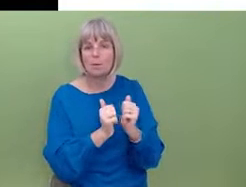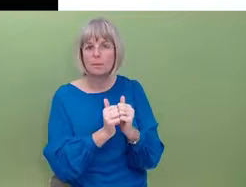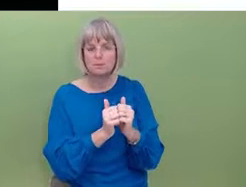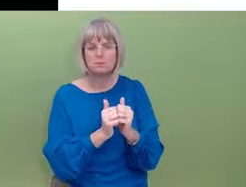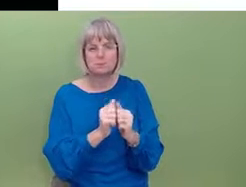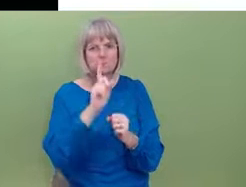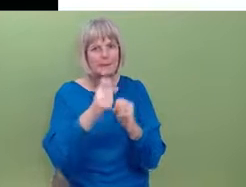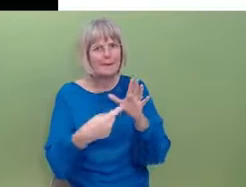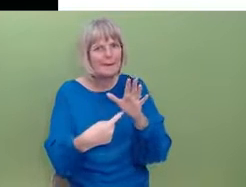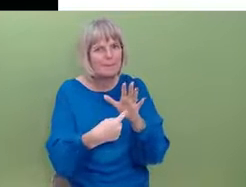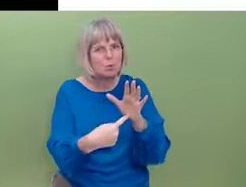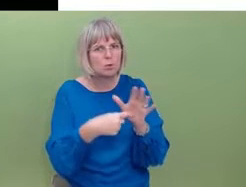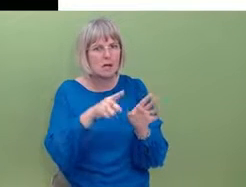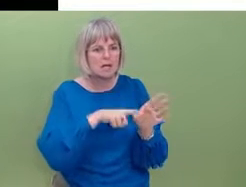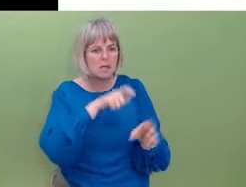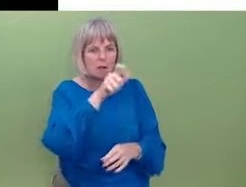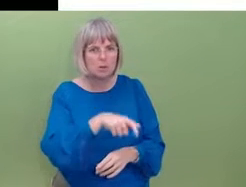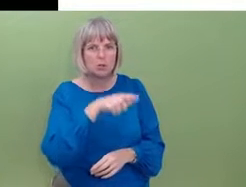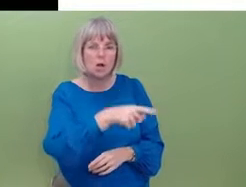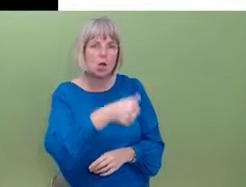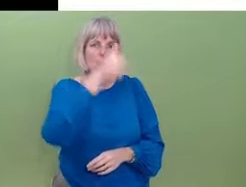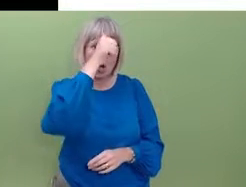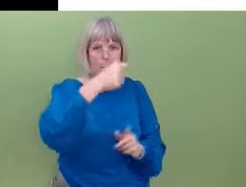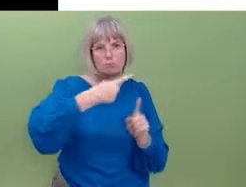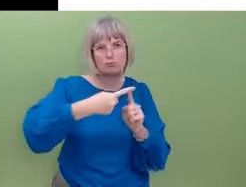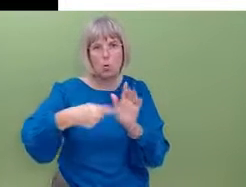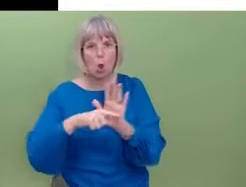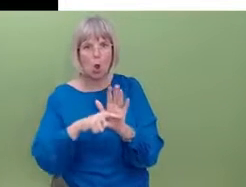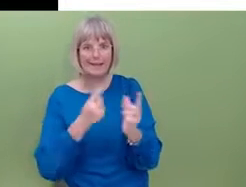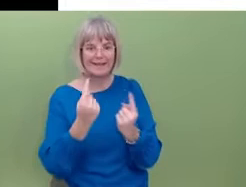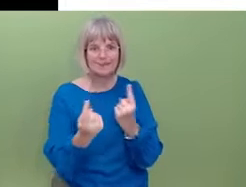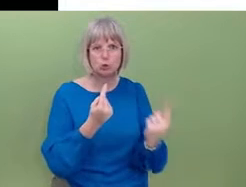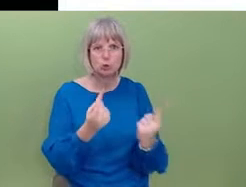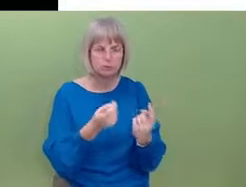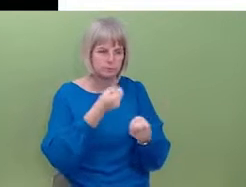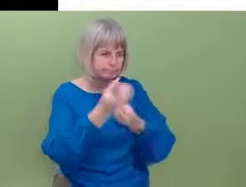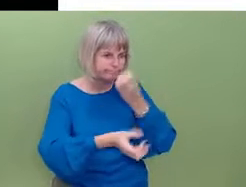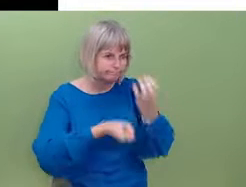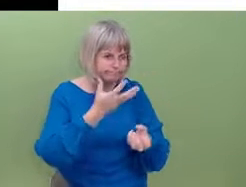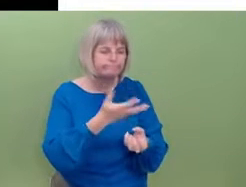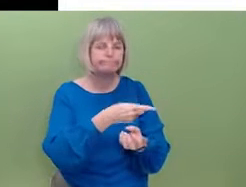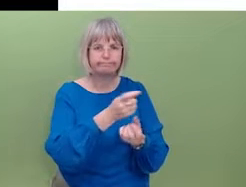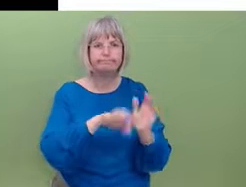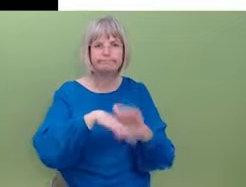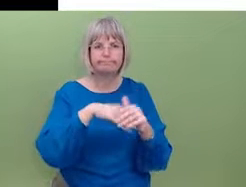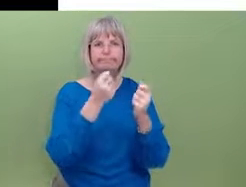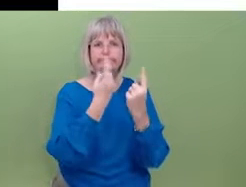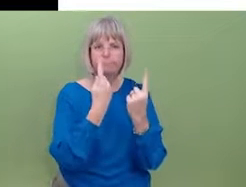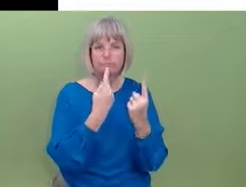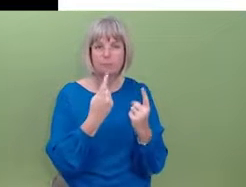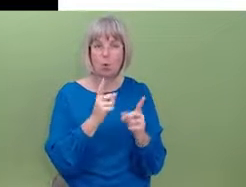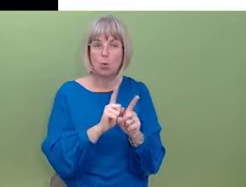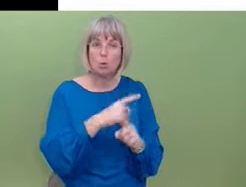the family know the pros and cons of each. And it's important that we problem solve any worries and discuss